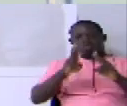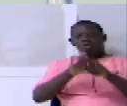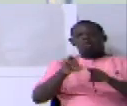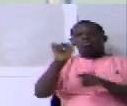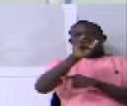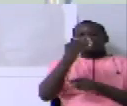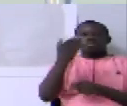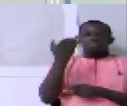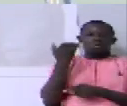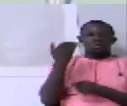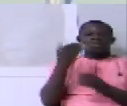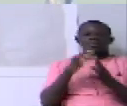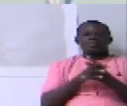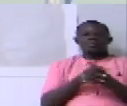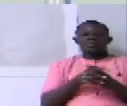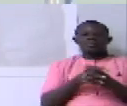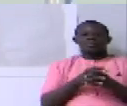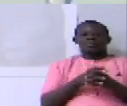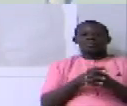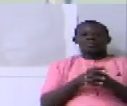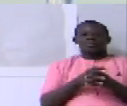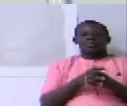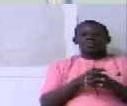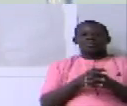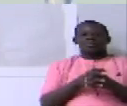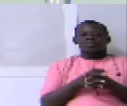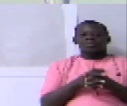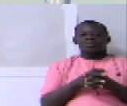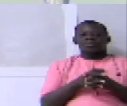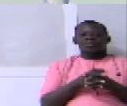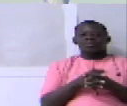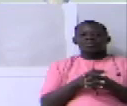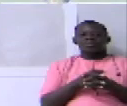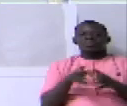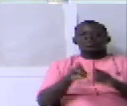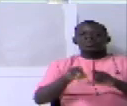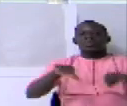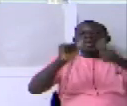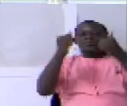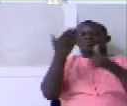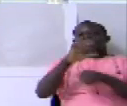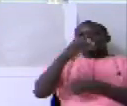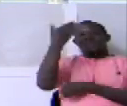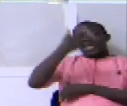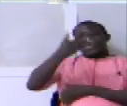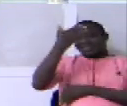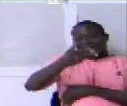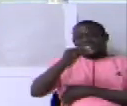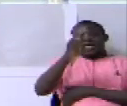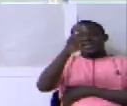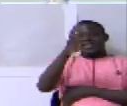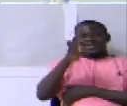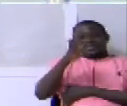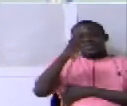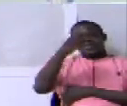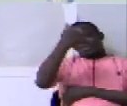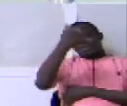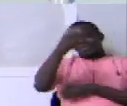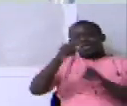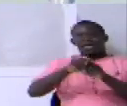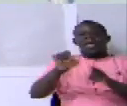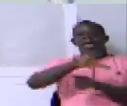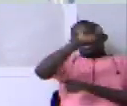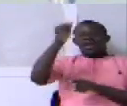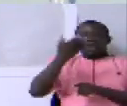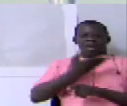was, well, that stemmed from 1936. And then you